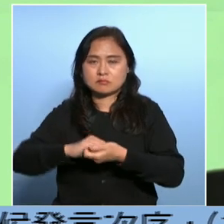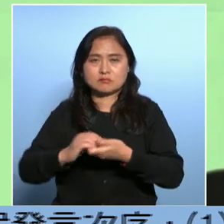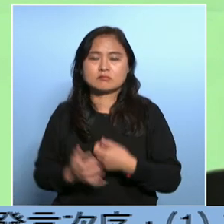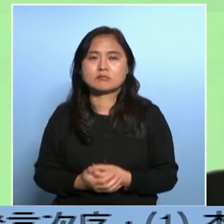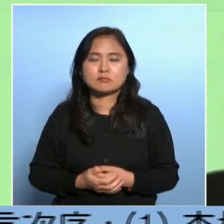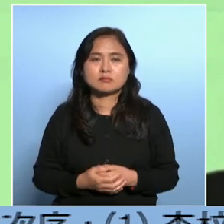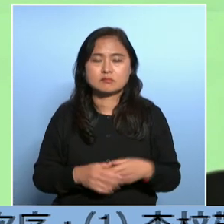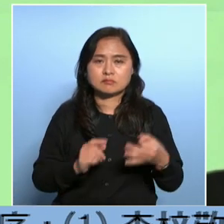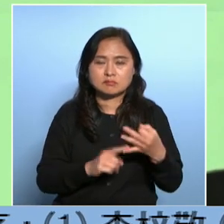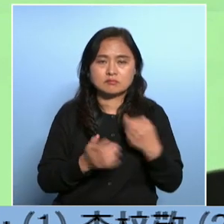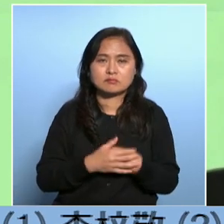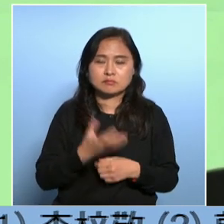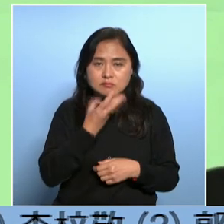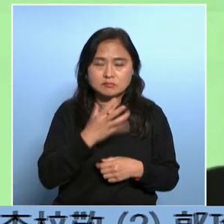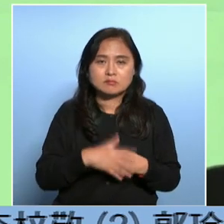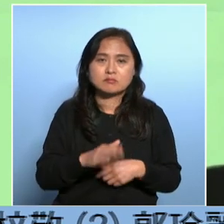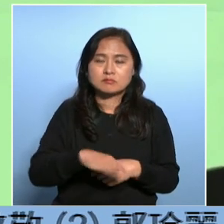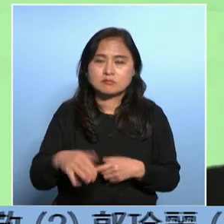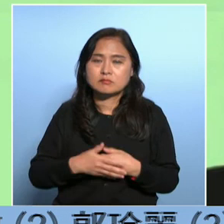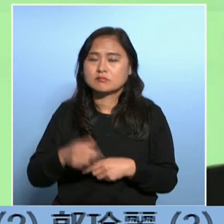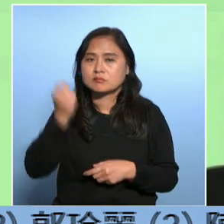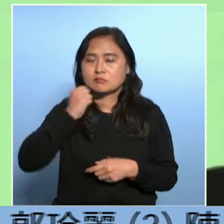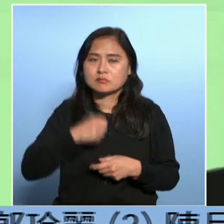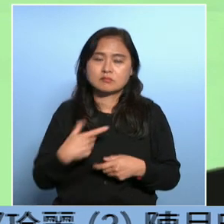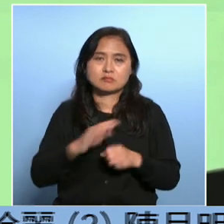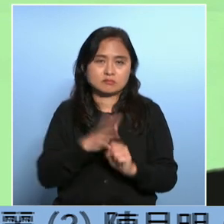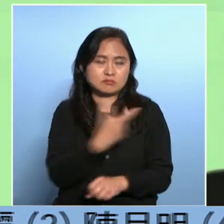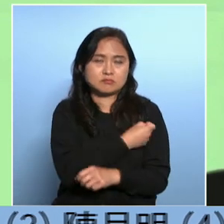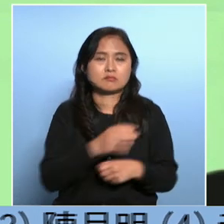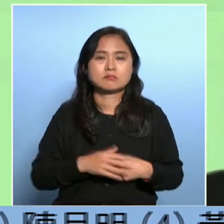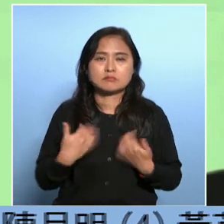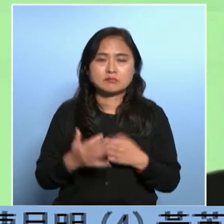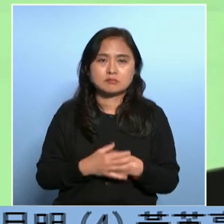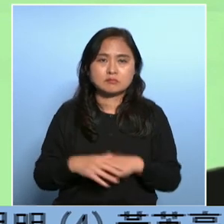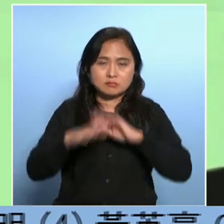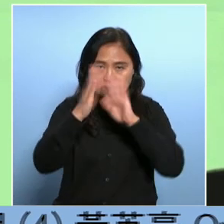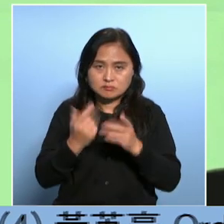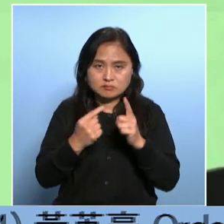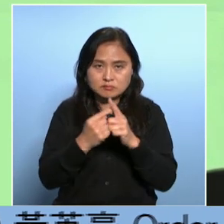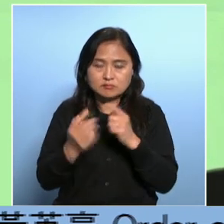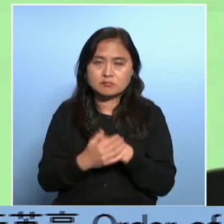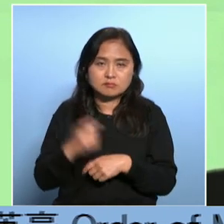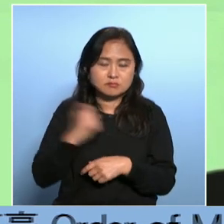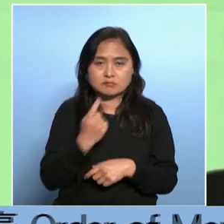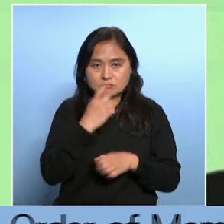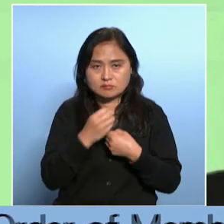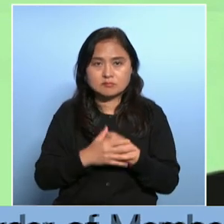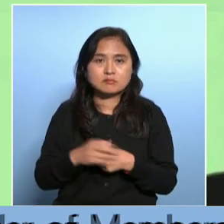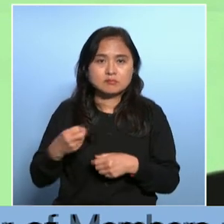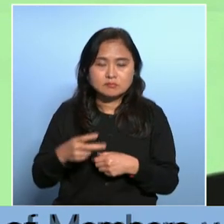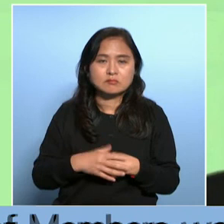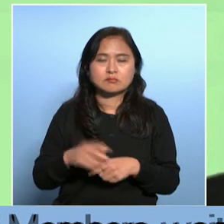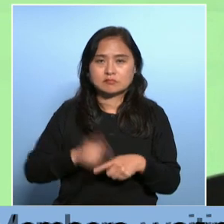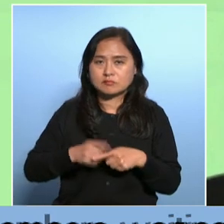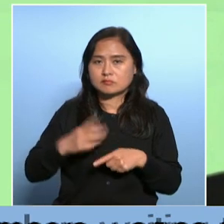that we can have more healthcare manpower. And there should be an urgent implementation of